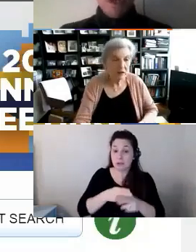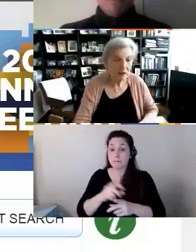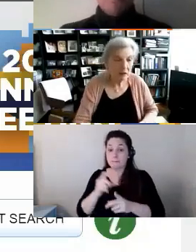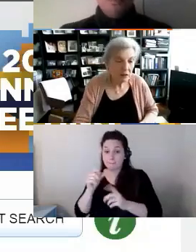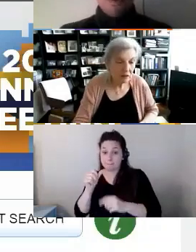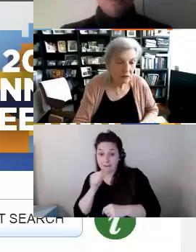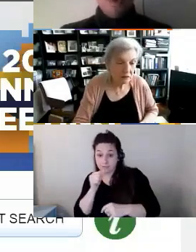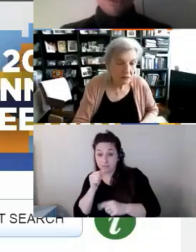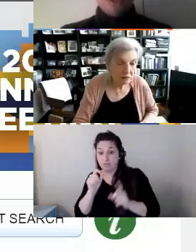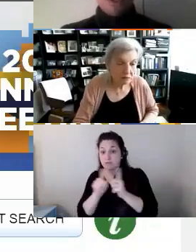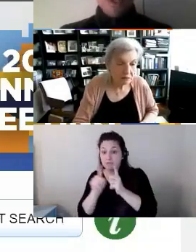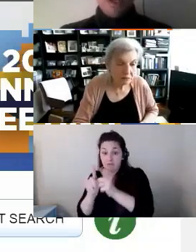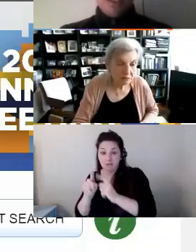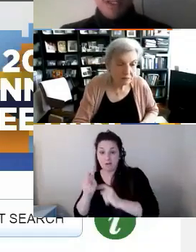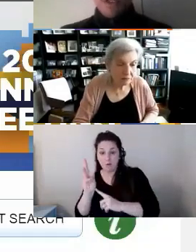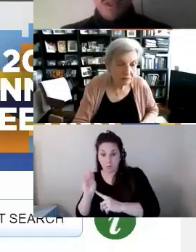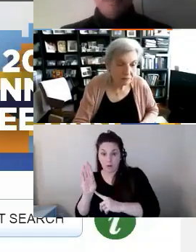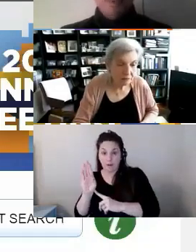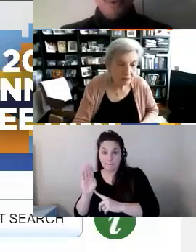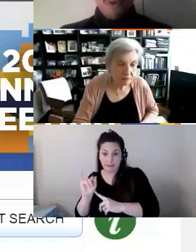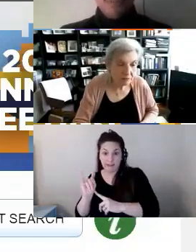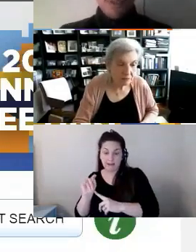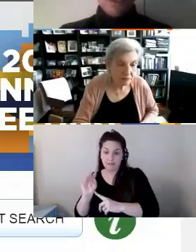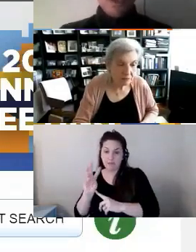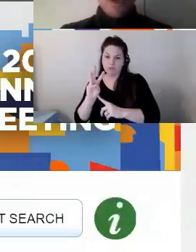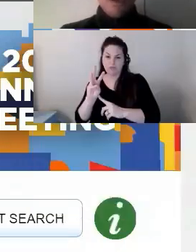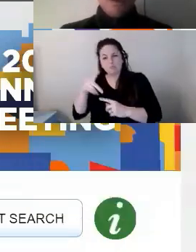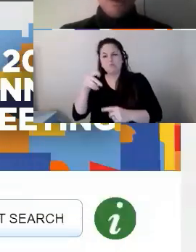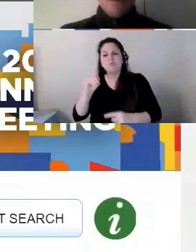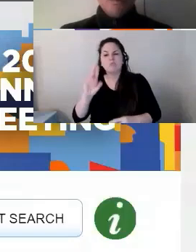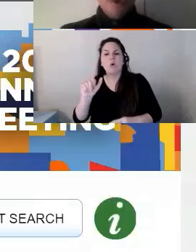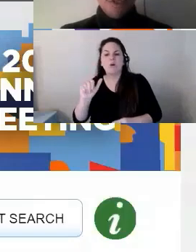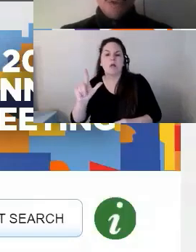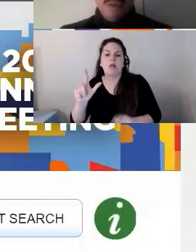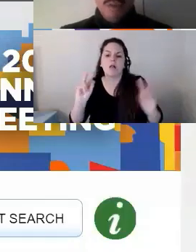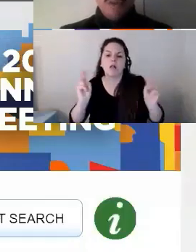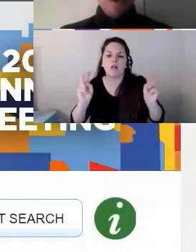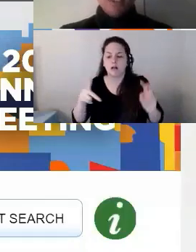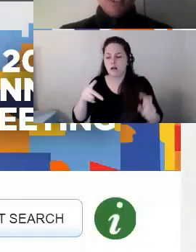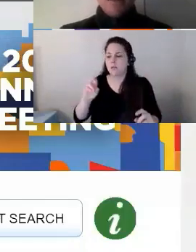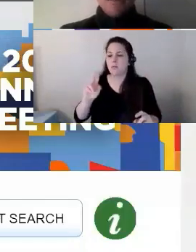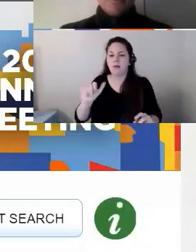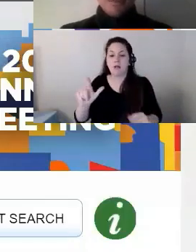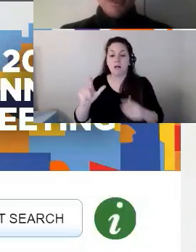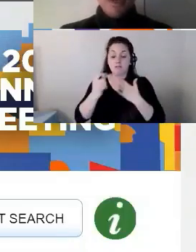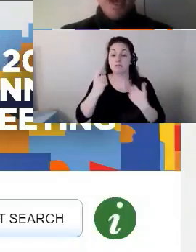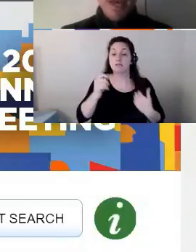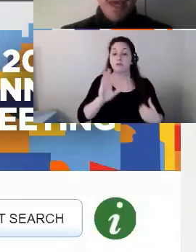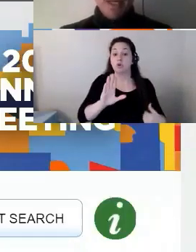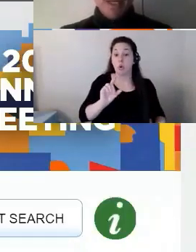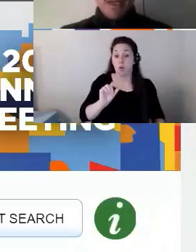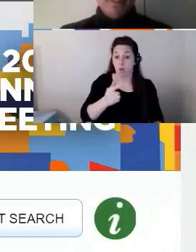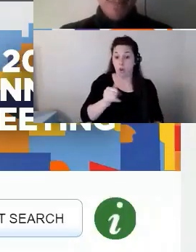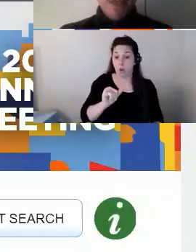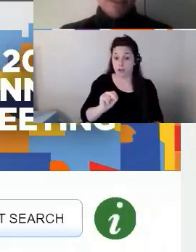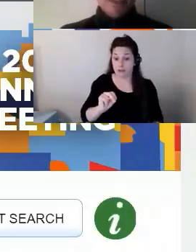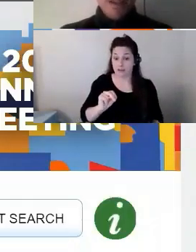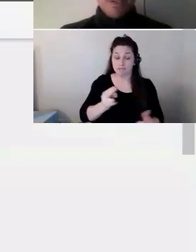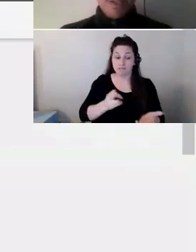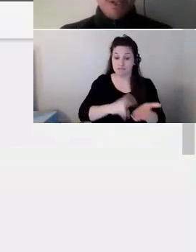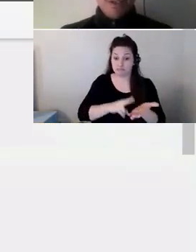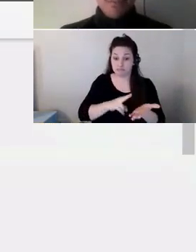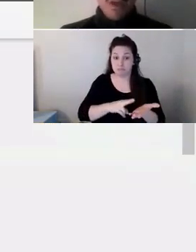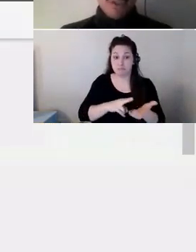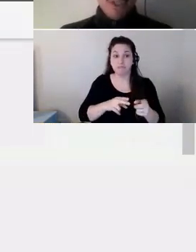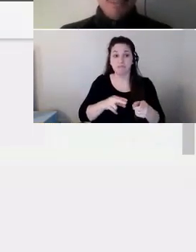page for which, essentially the portal, where you log in. This is